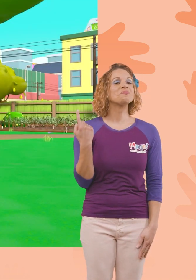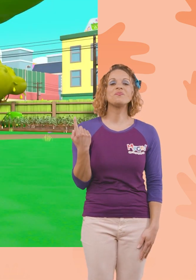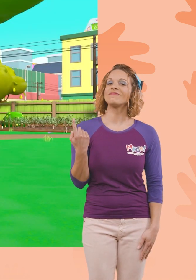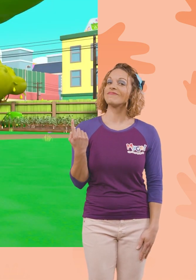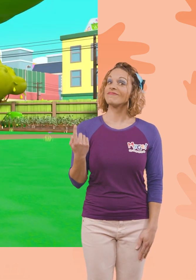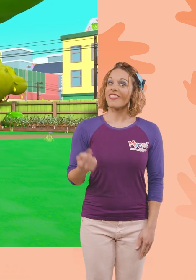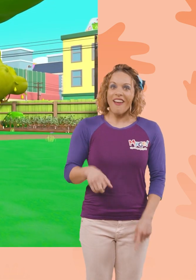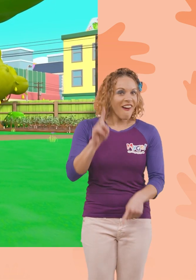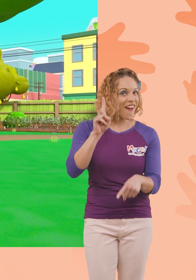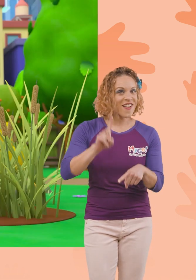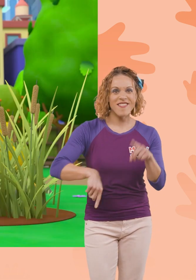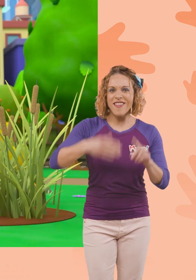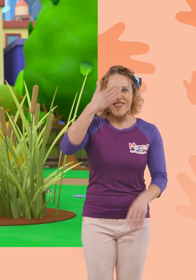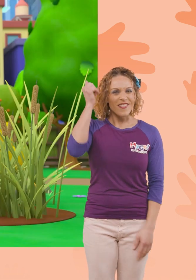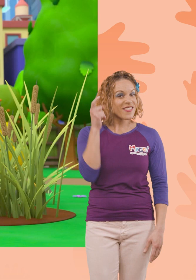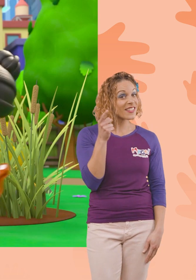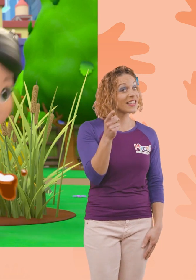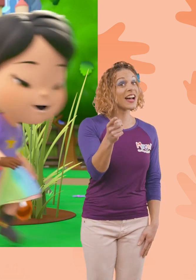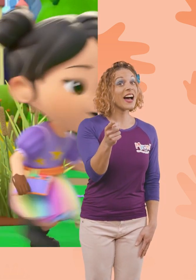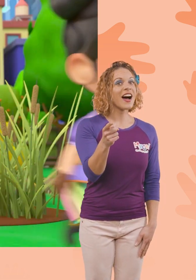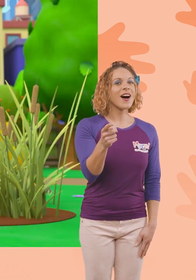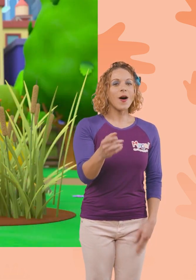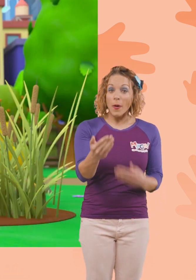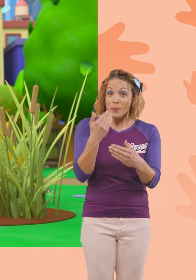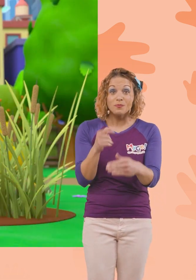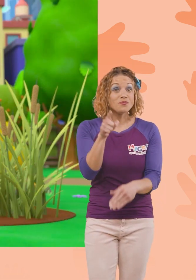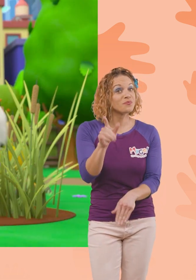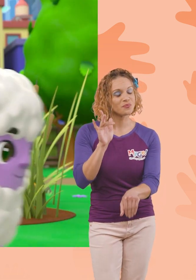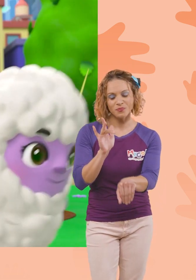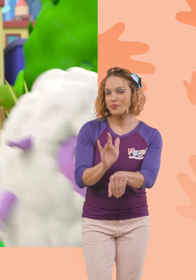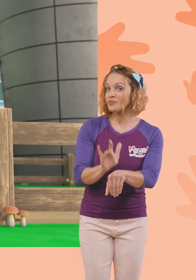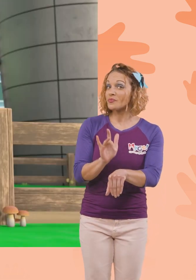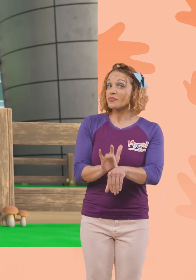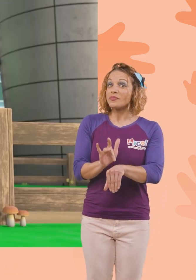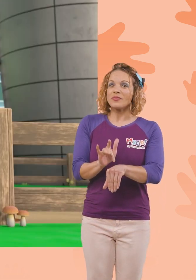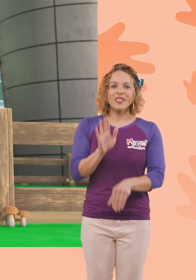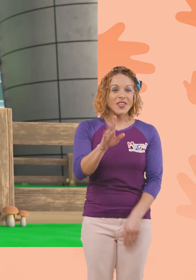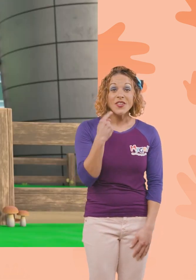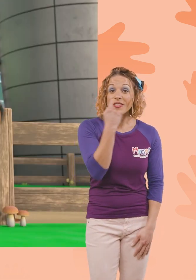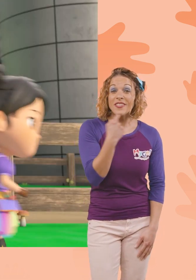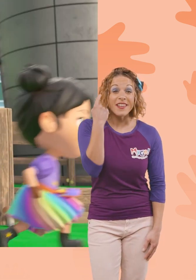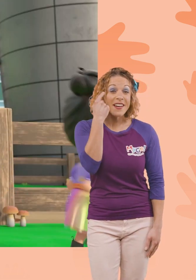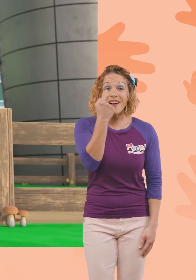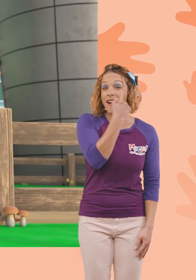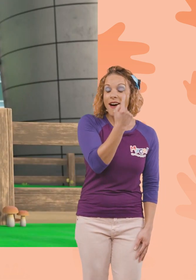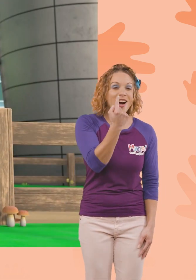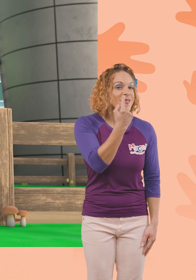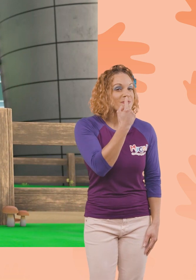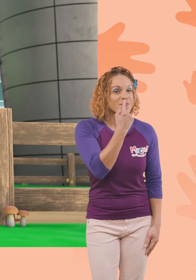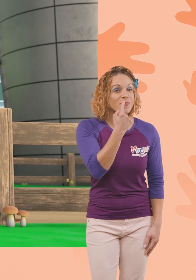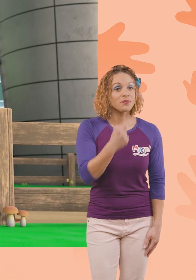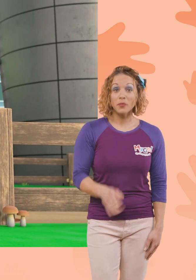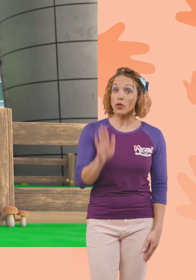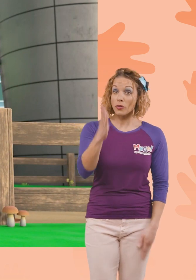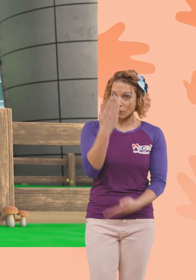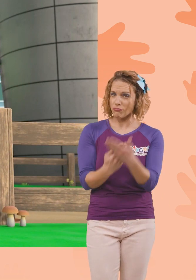There is something you can't forget. Before you touch your mouth, eyes,